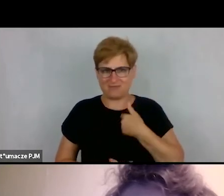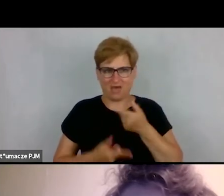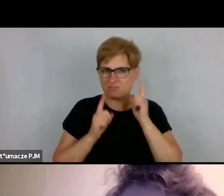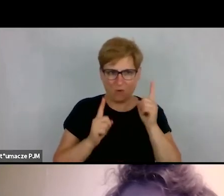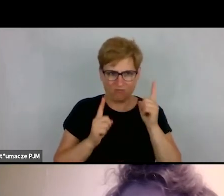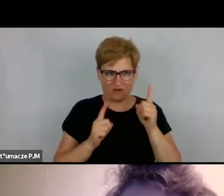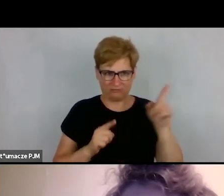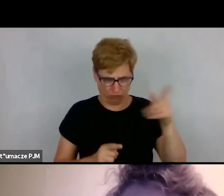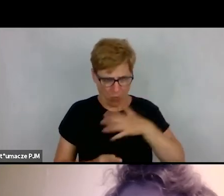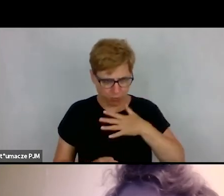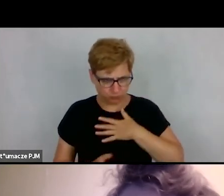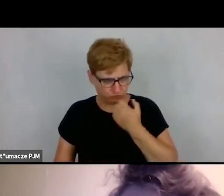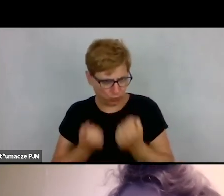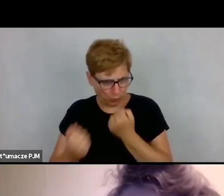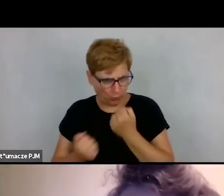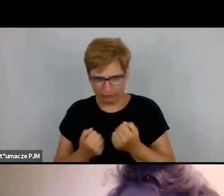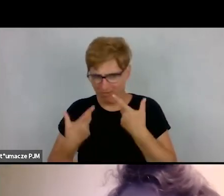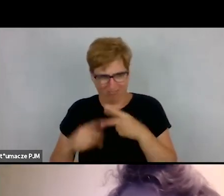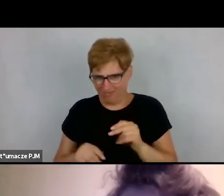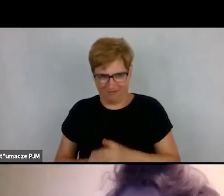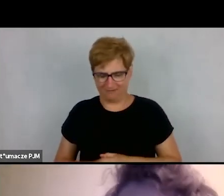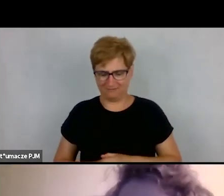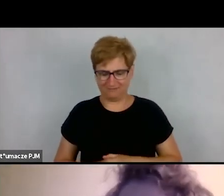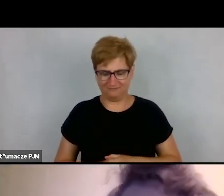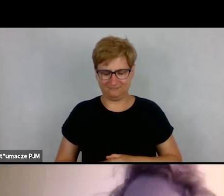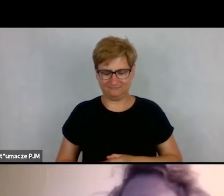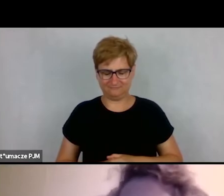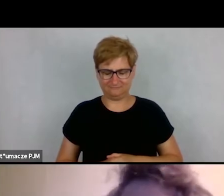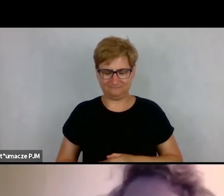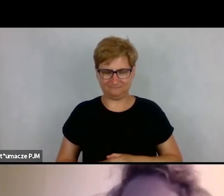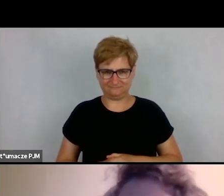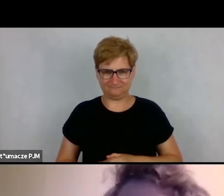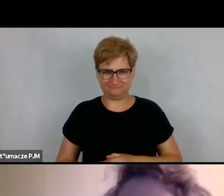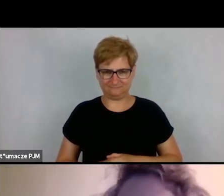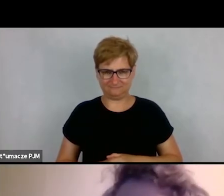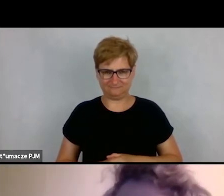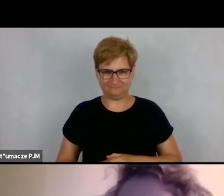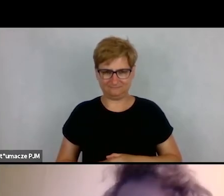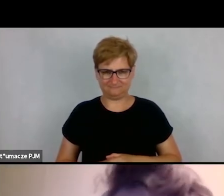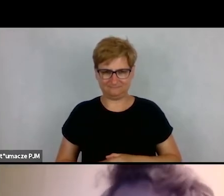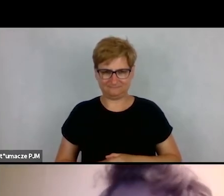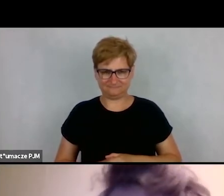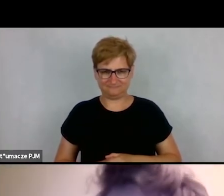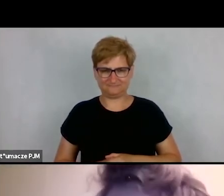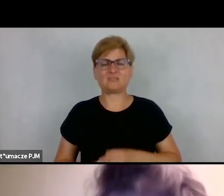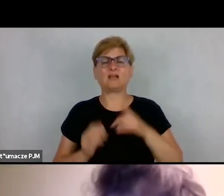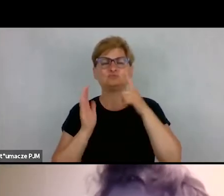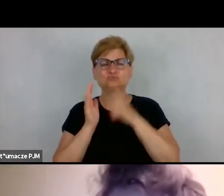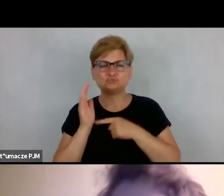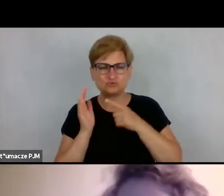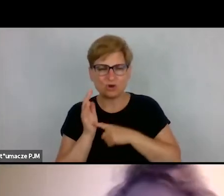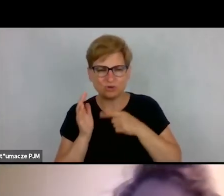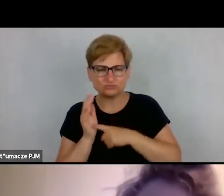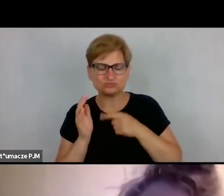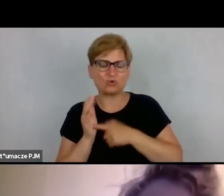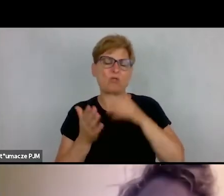I think that's because we often went through existing structures. We would say, you know, who wants to get together to talk about